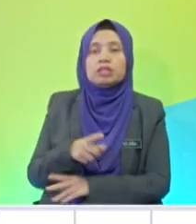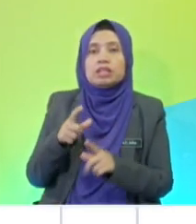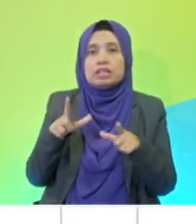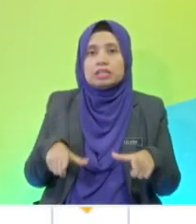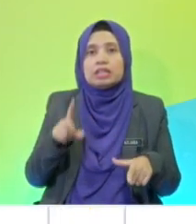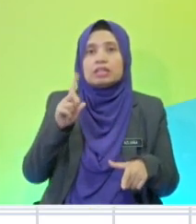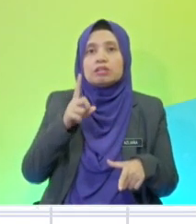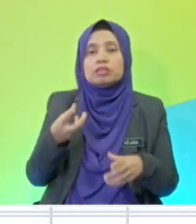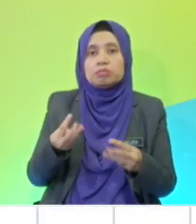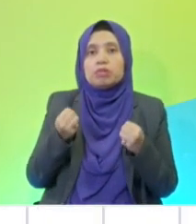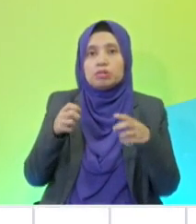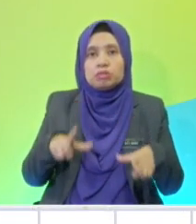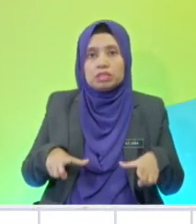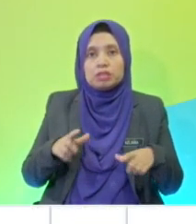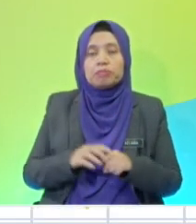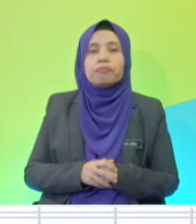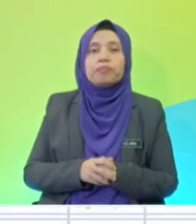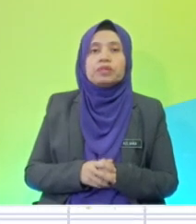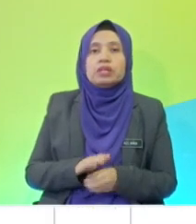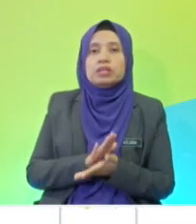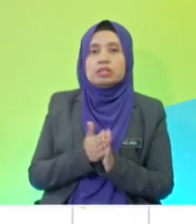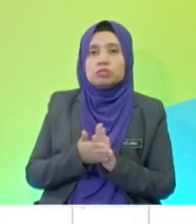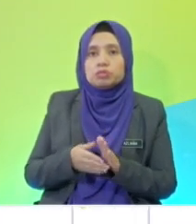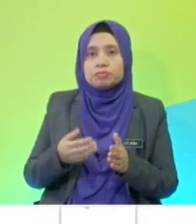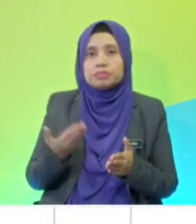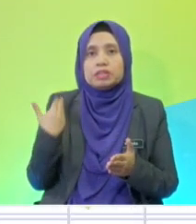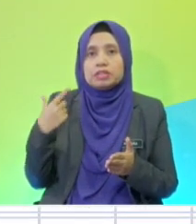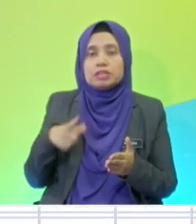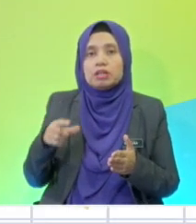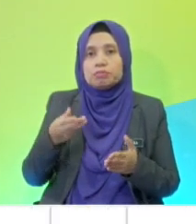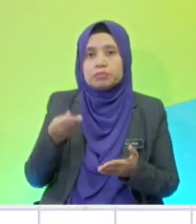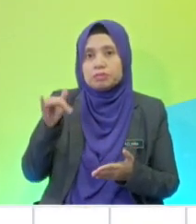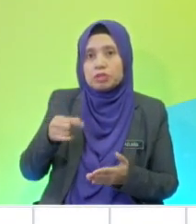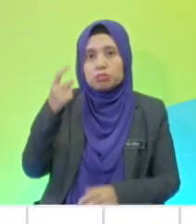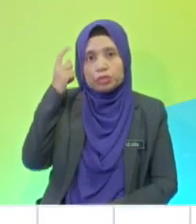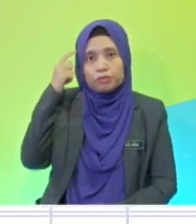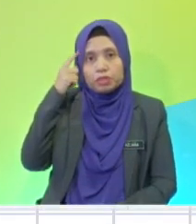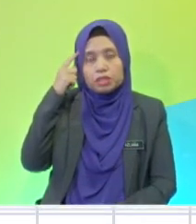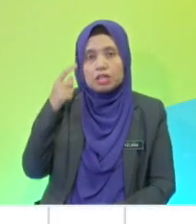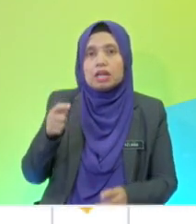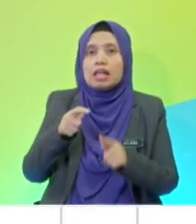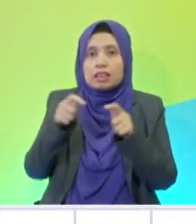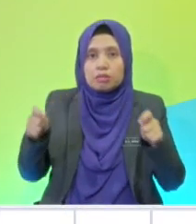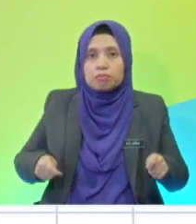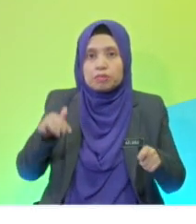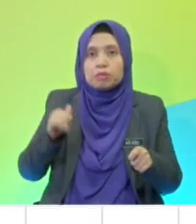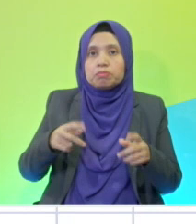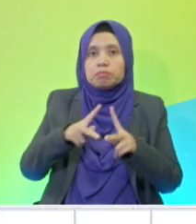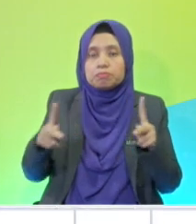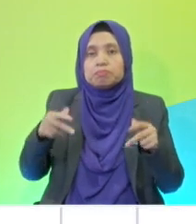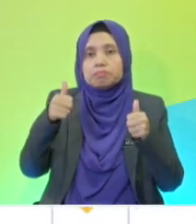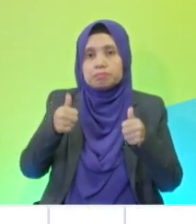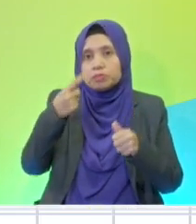capsule. That will be something else for you to think about. The best place to bury our time